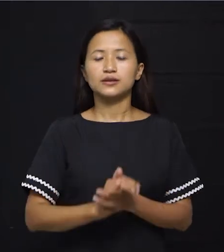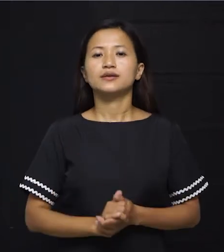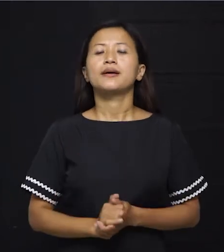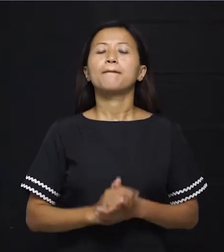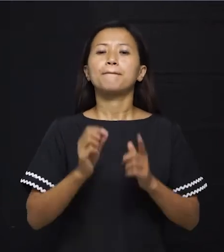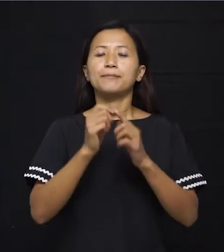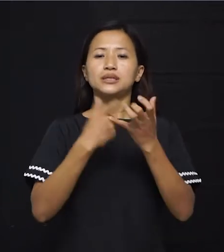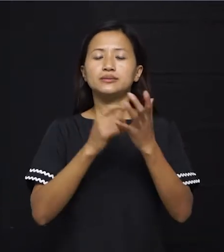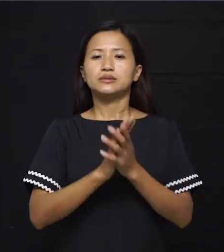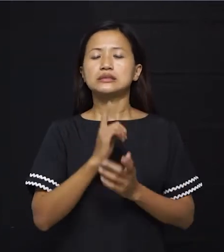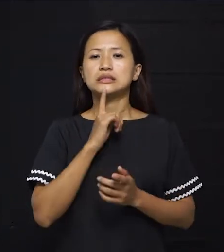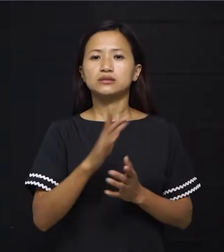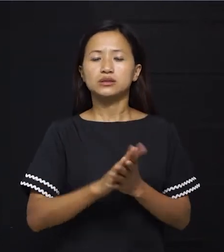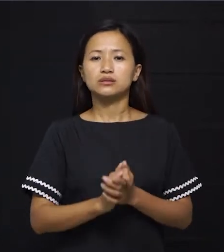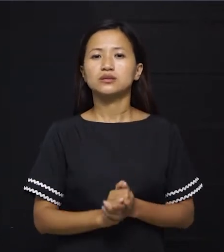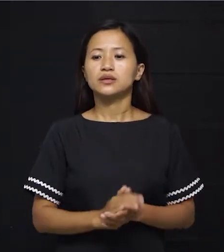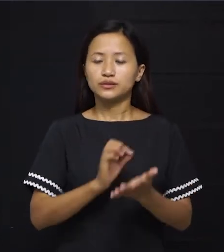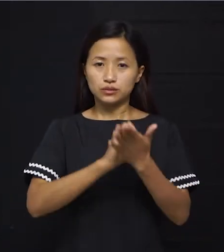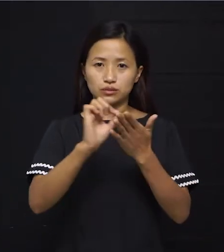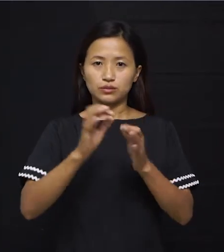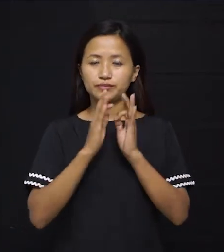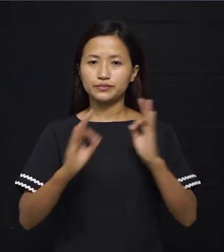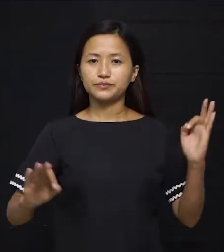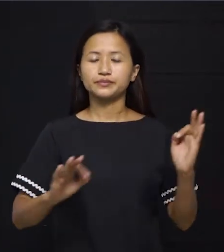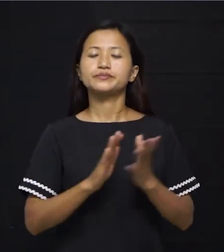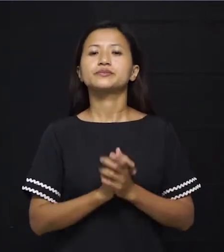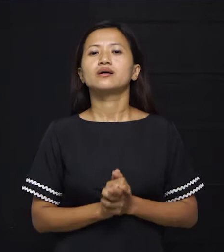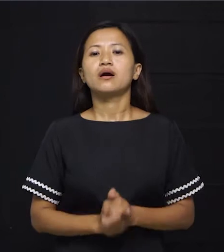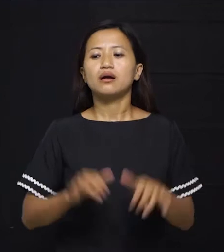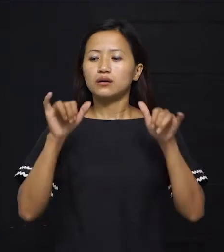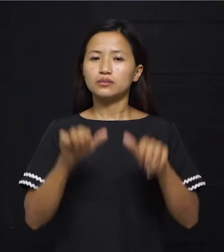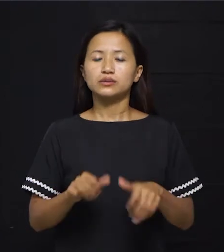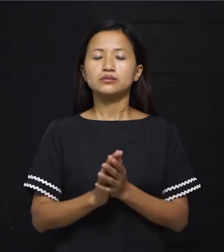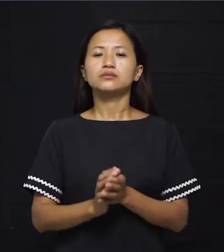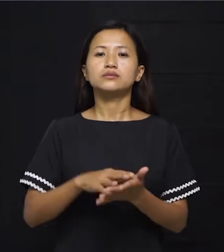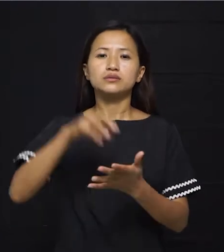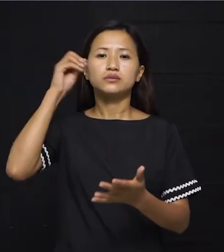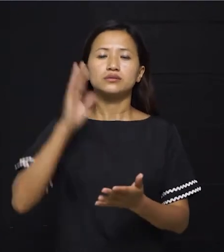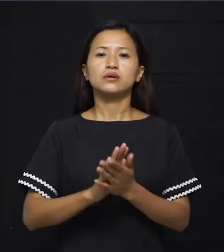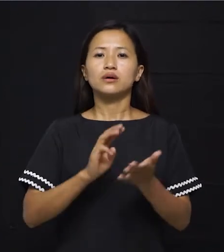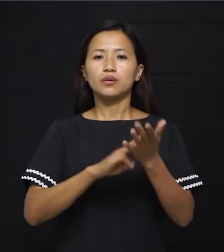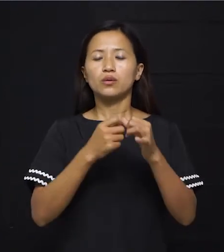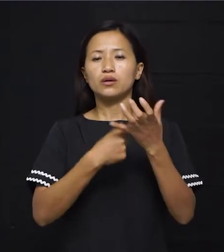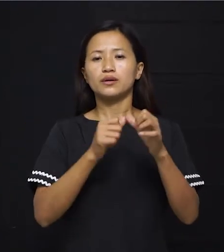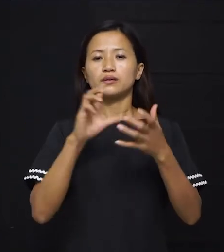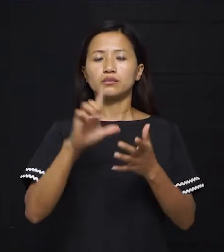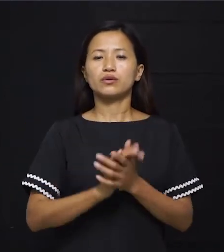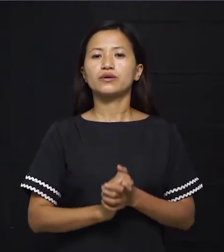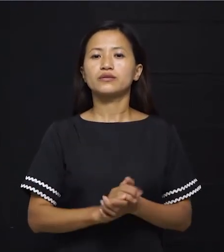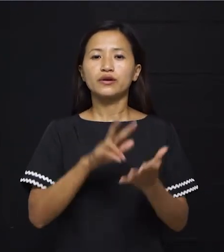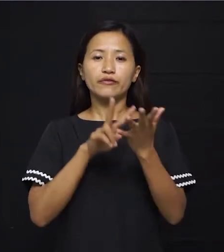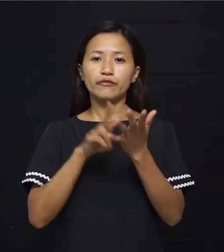retold it to us. Okay, he had written this story so that we will also be able to learn things and moral values from this